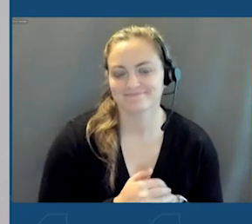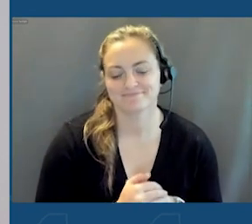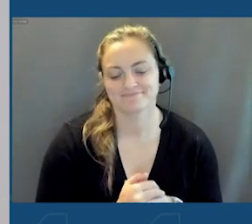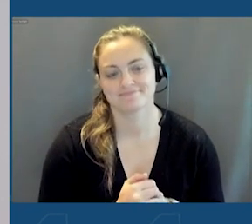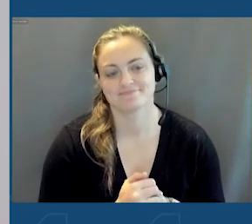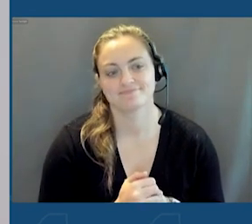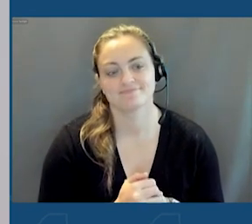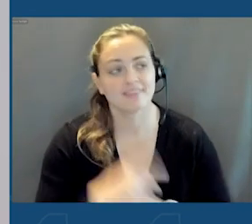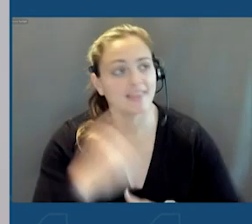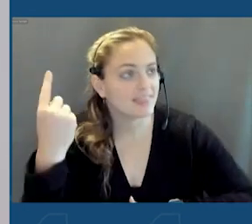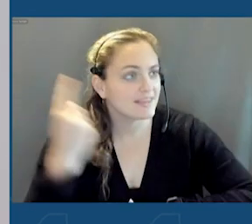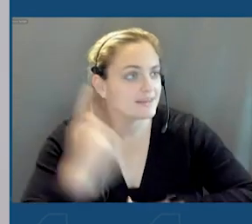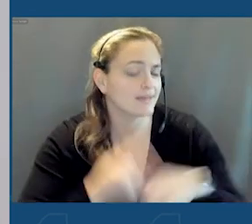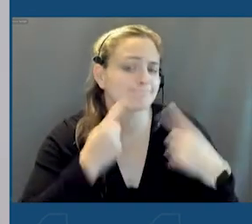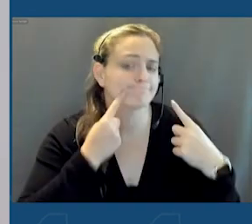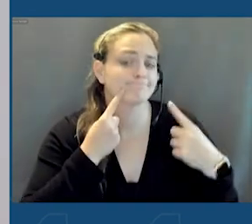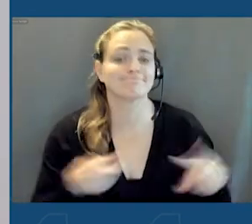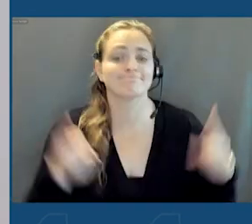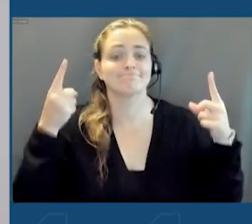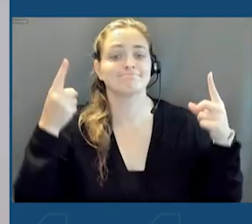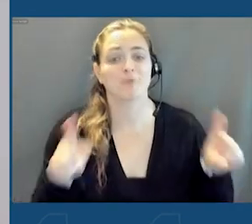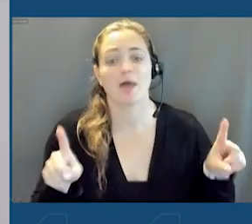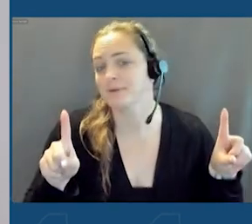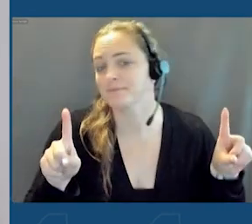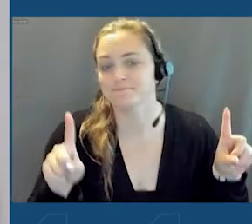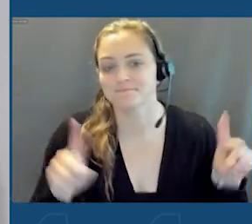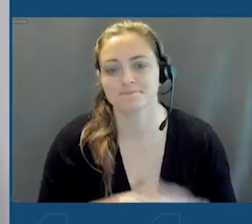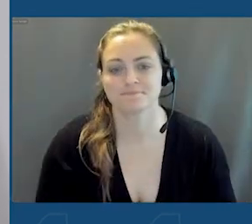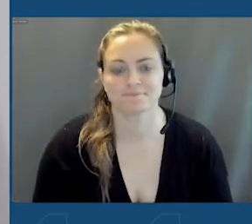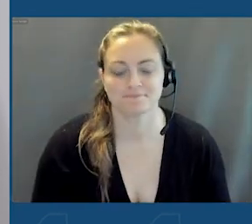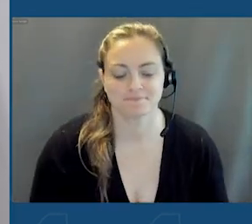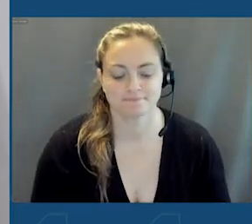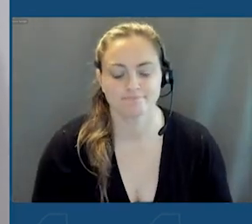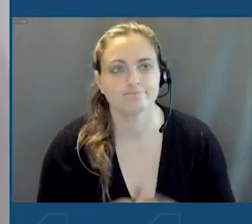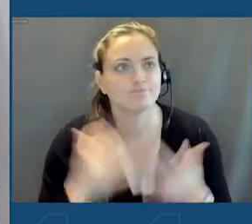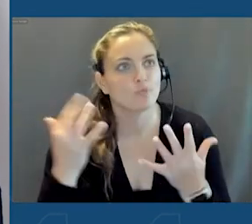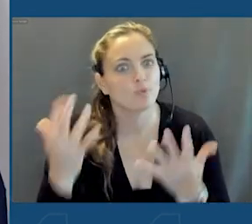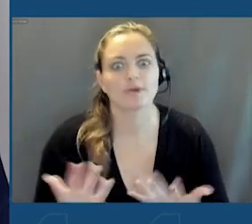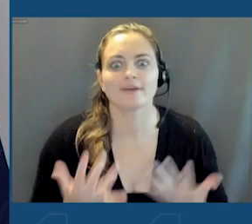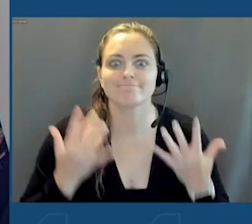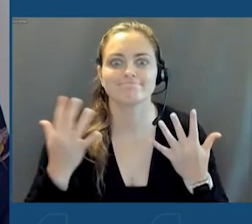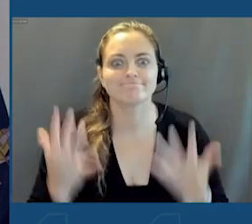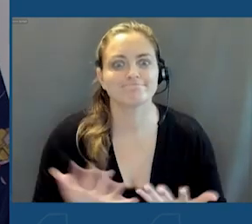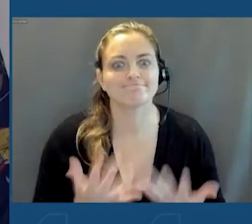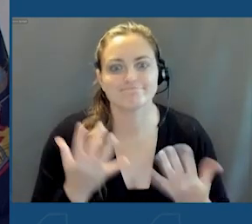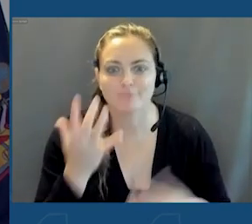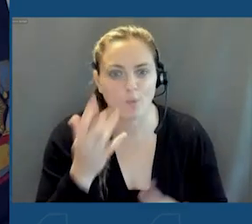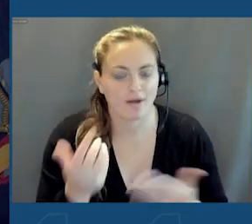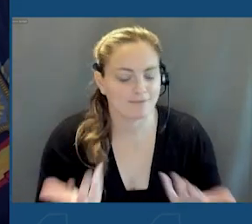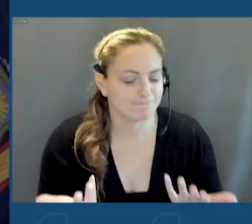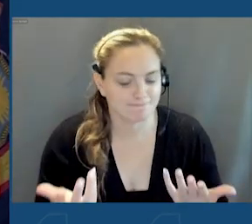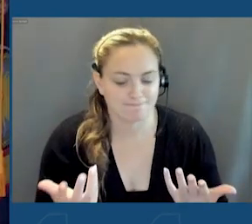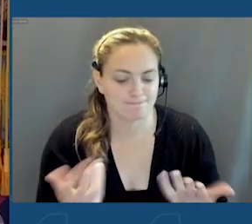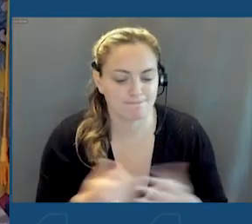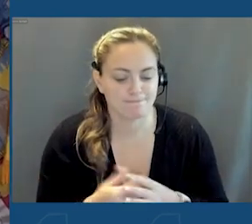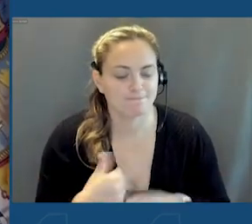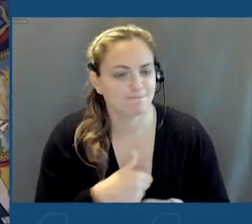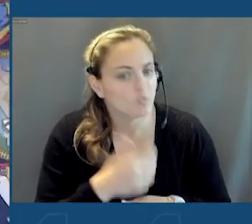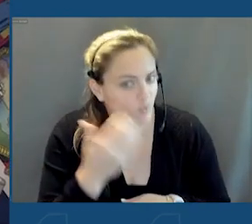The day has finally arrived. We have been waiting for this because we